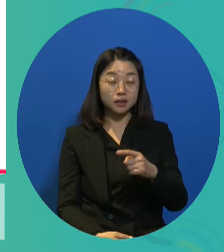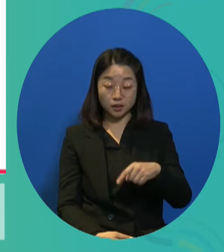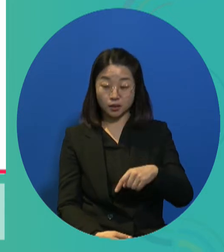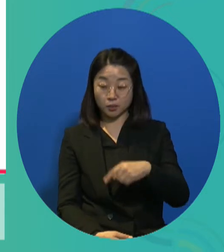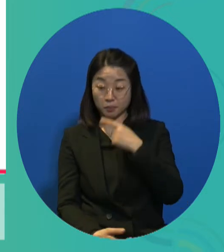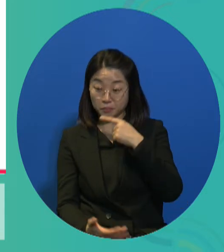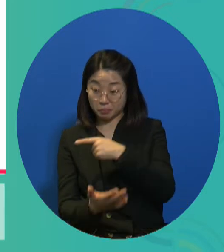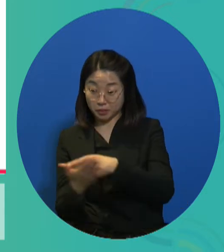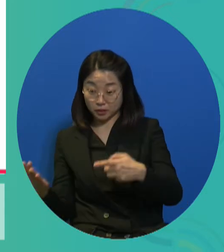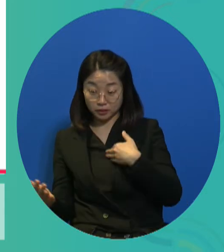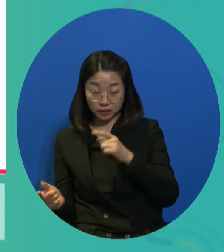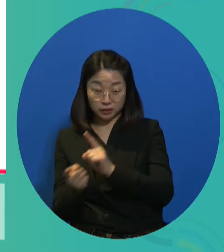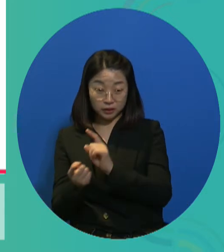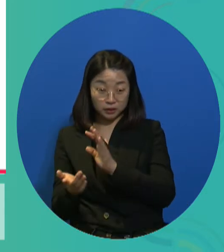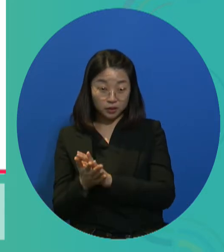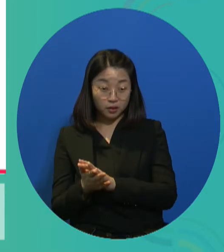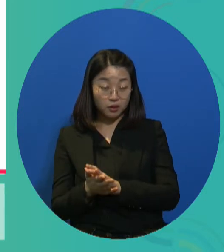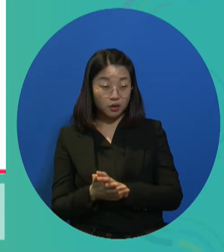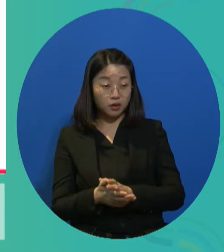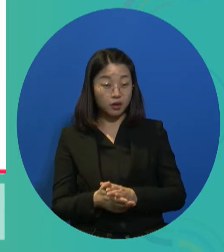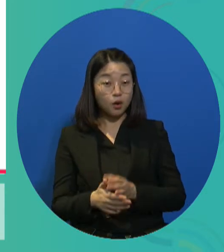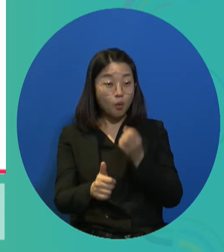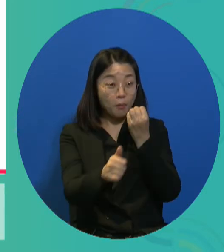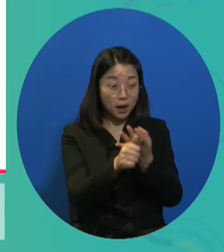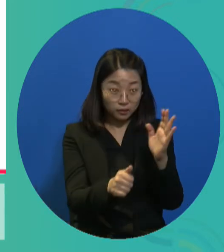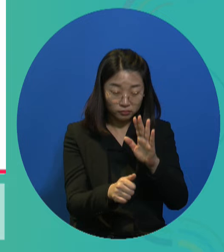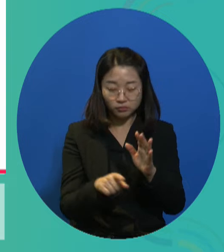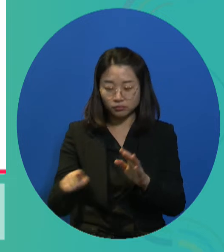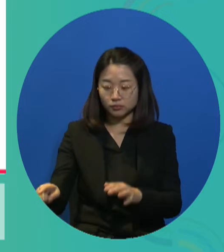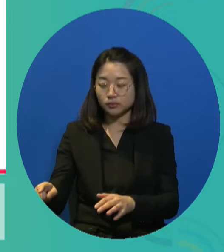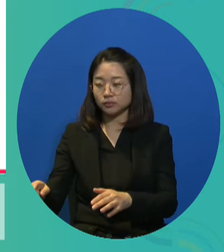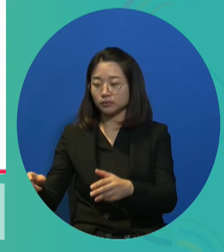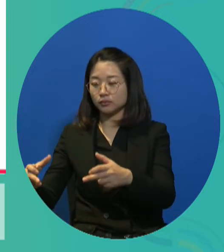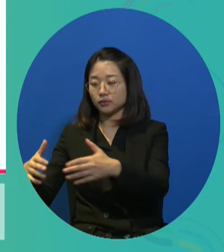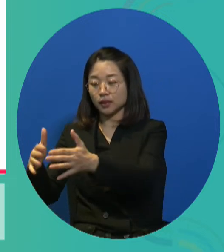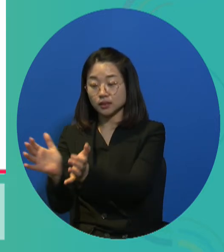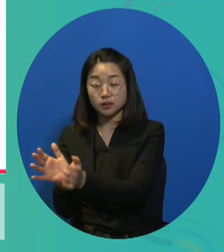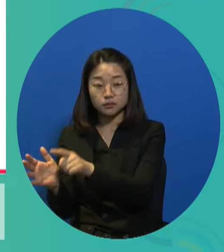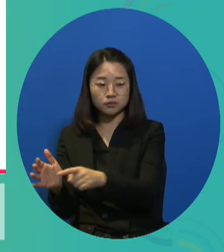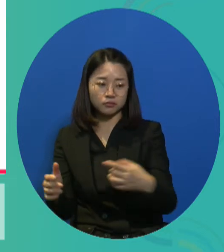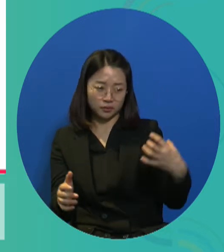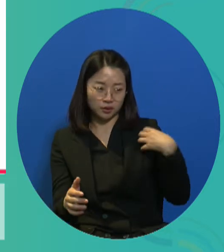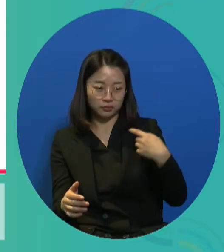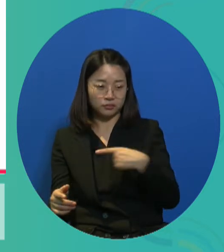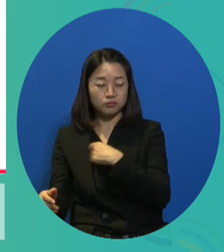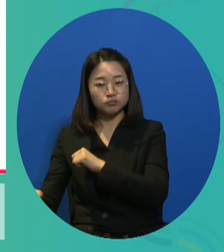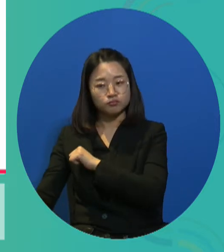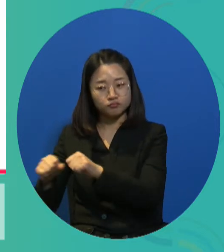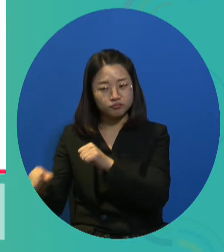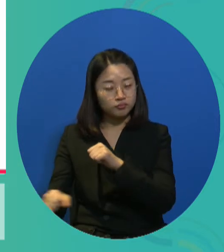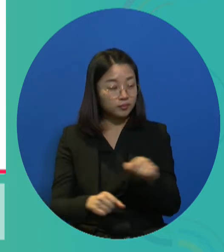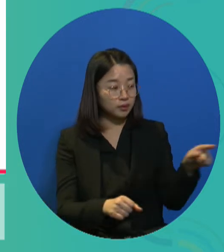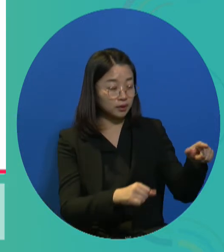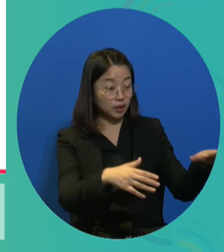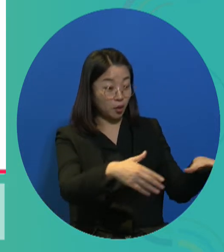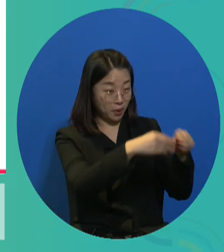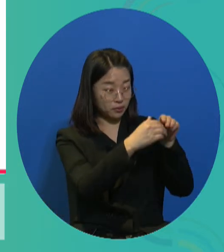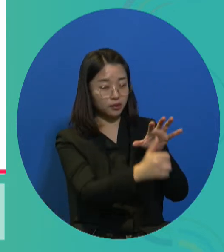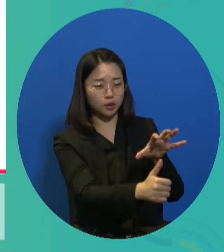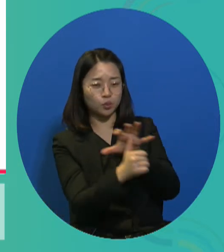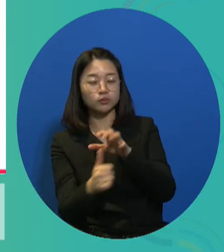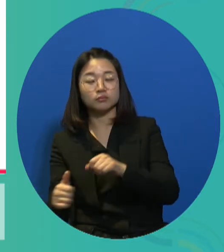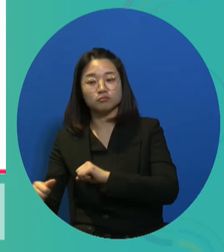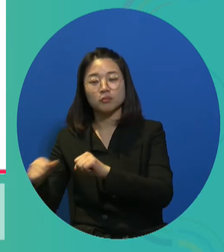And when the committee decides to initiate an inquiry, then victims do not need to be identified.